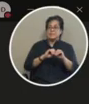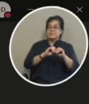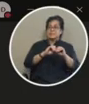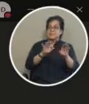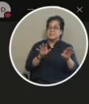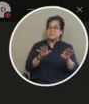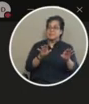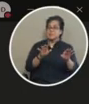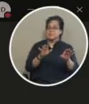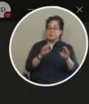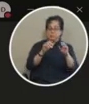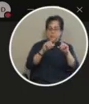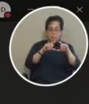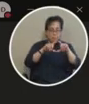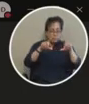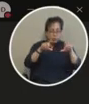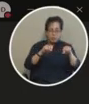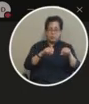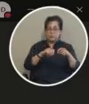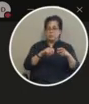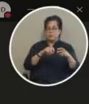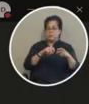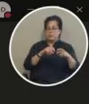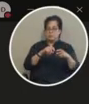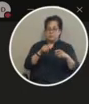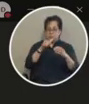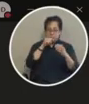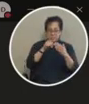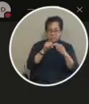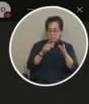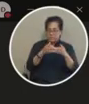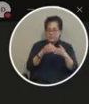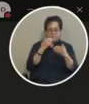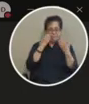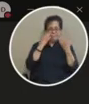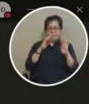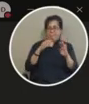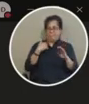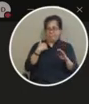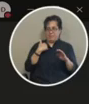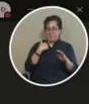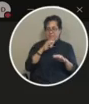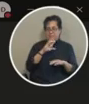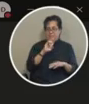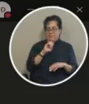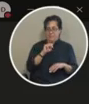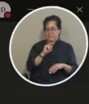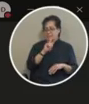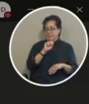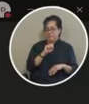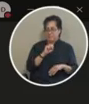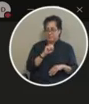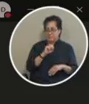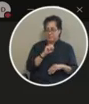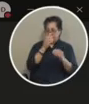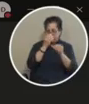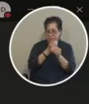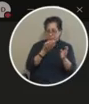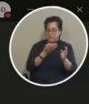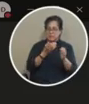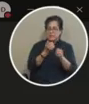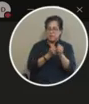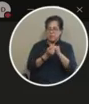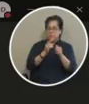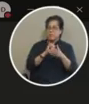a postcard or something directly to the mailboxes, and I don't know if we have census data so that we can see anybody